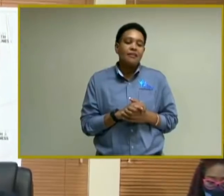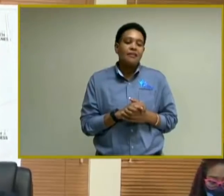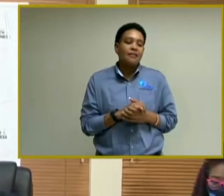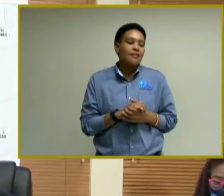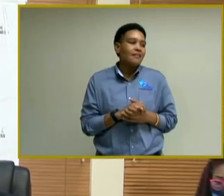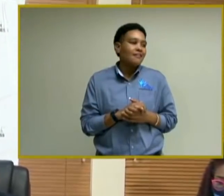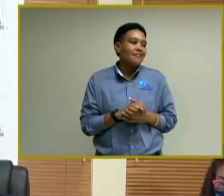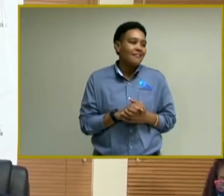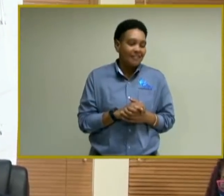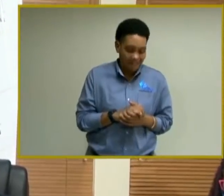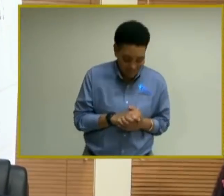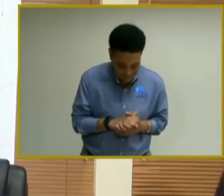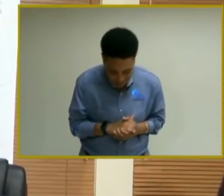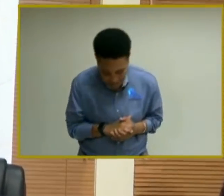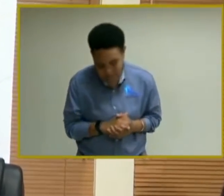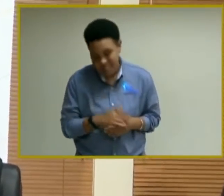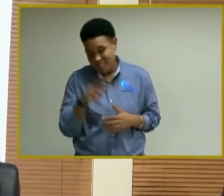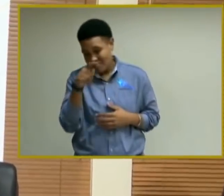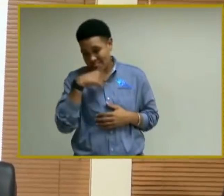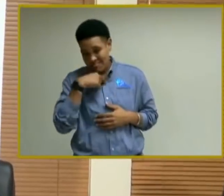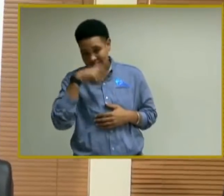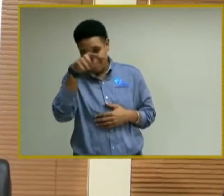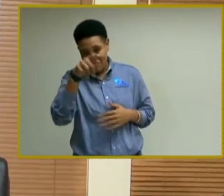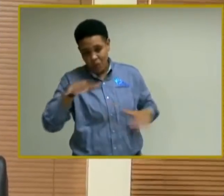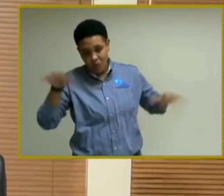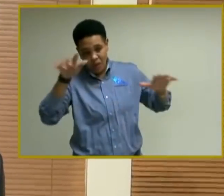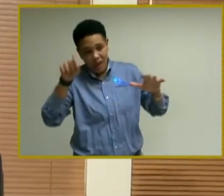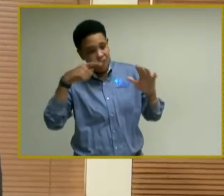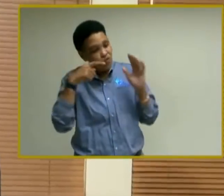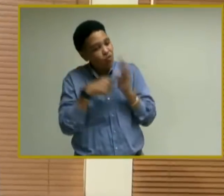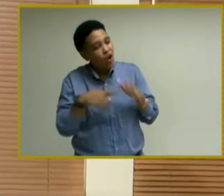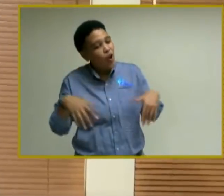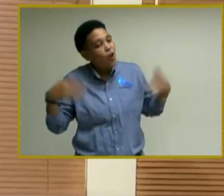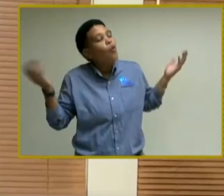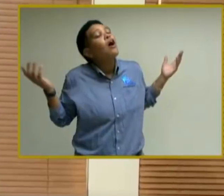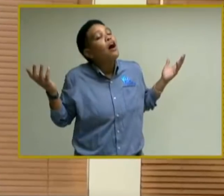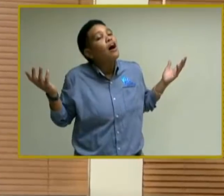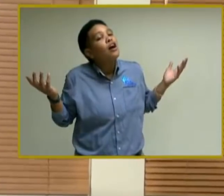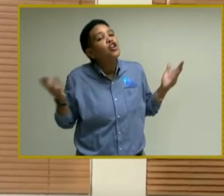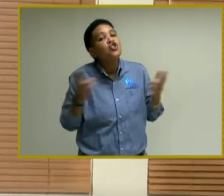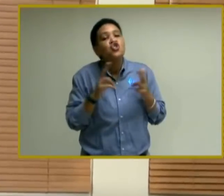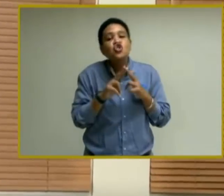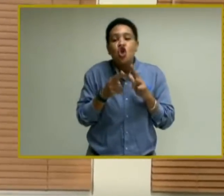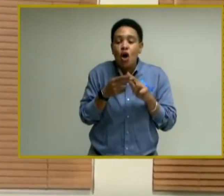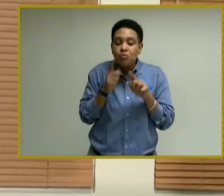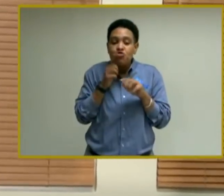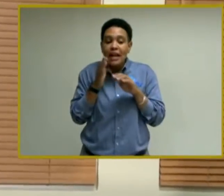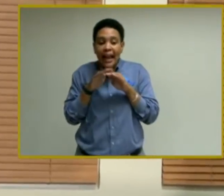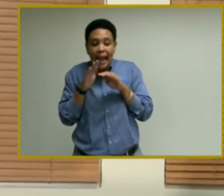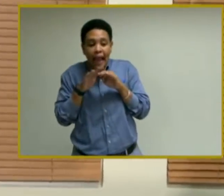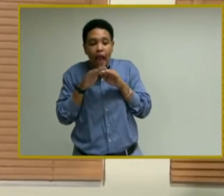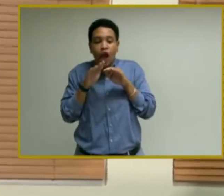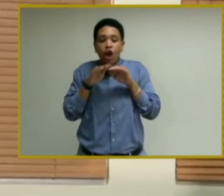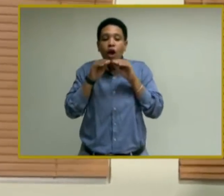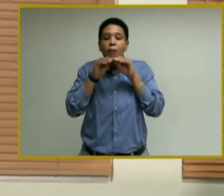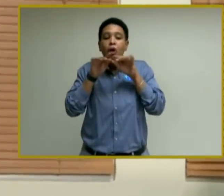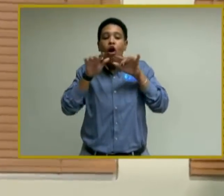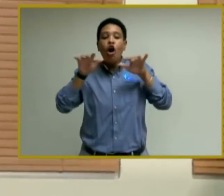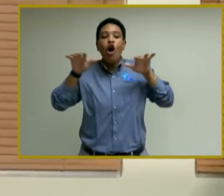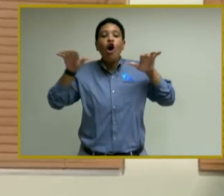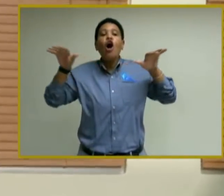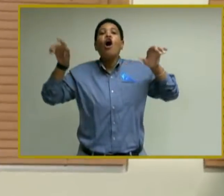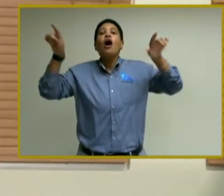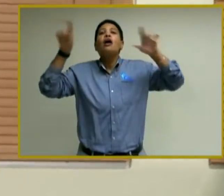Well, we have to recognize, first of all, that the numbers are increasing in all states.